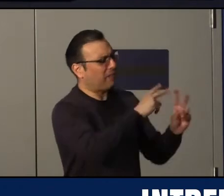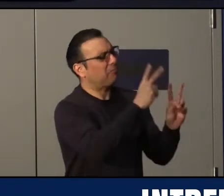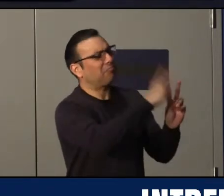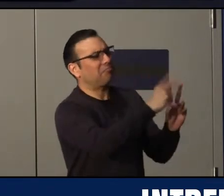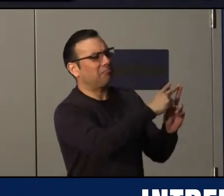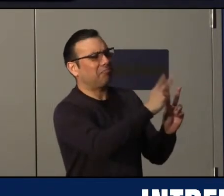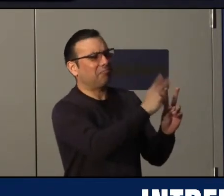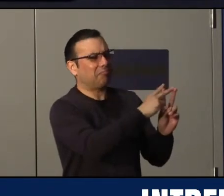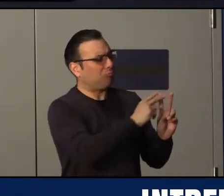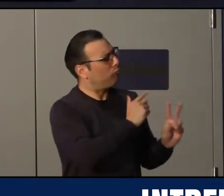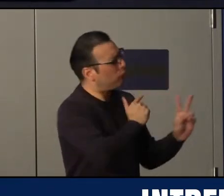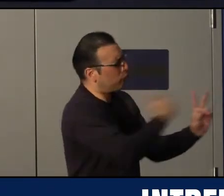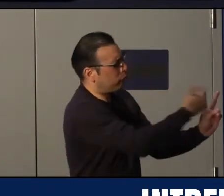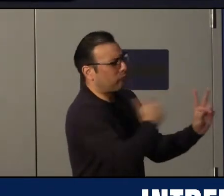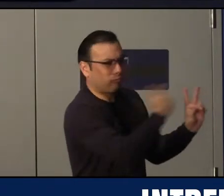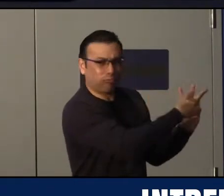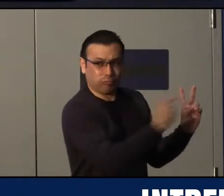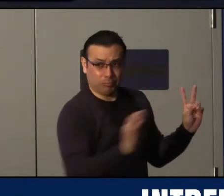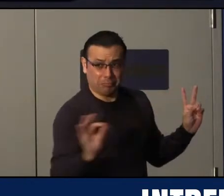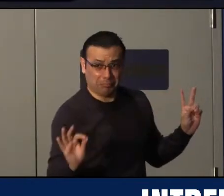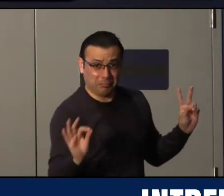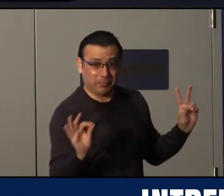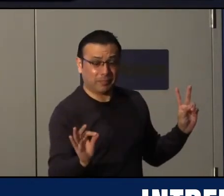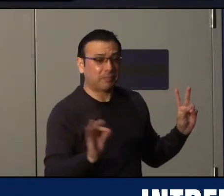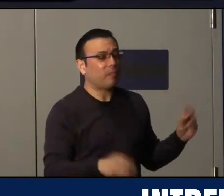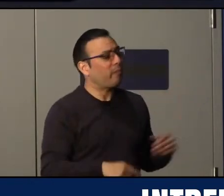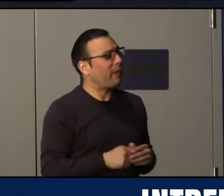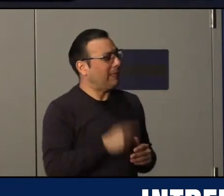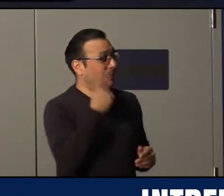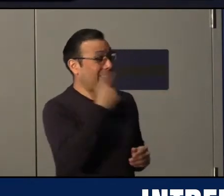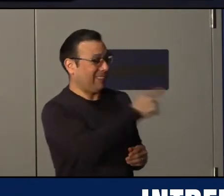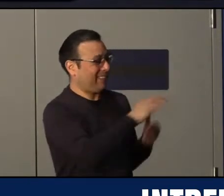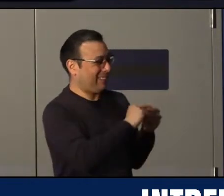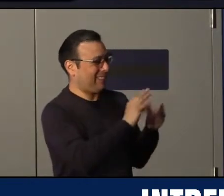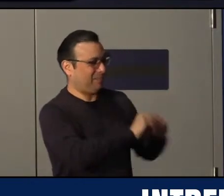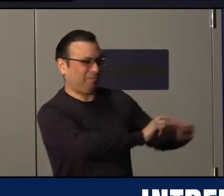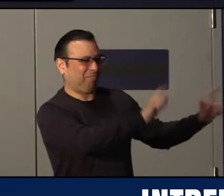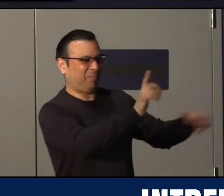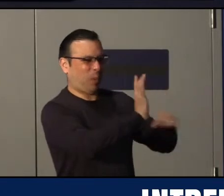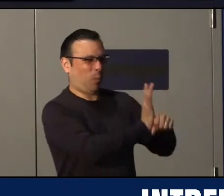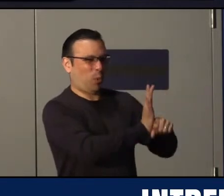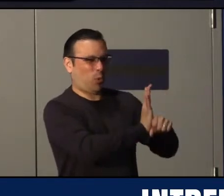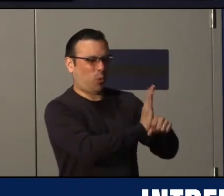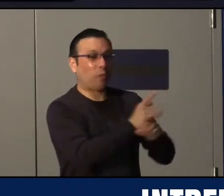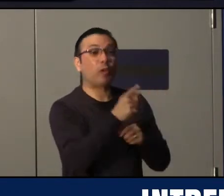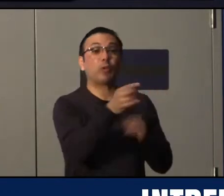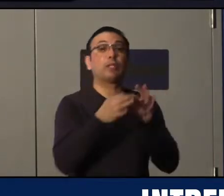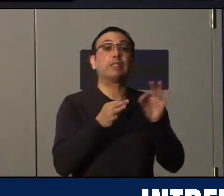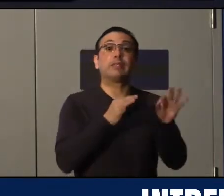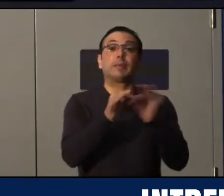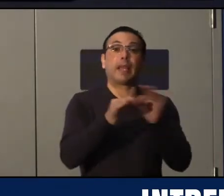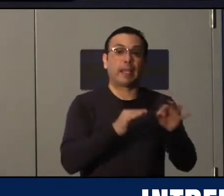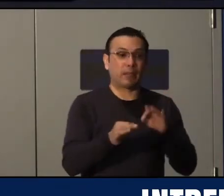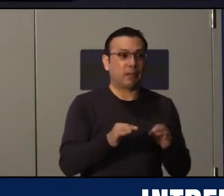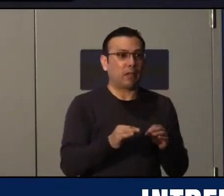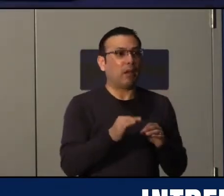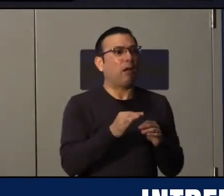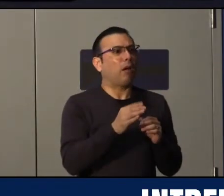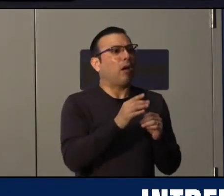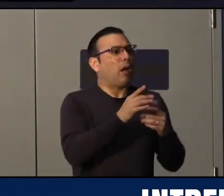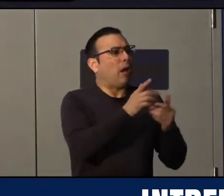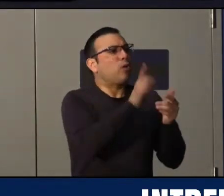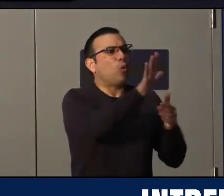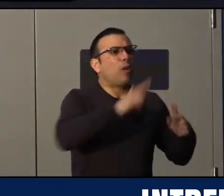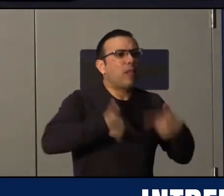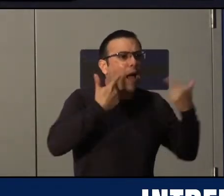though. You talked a little bit about in your video, Sian, especially yours, about how you got to where you were. We talk